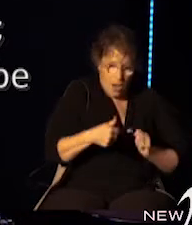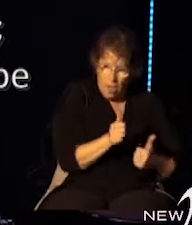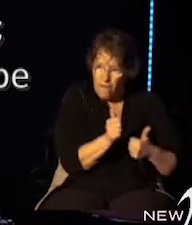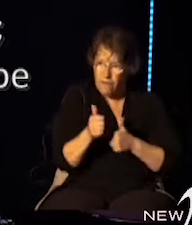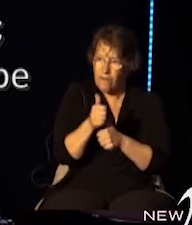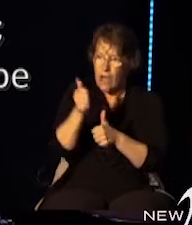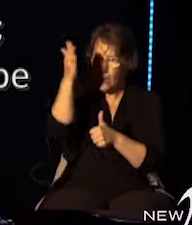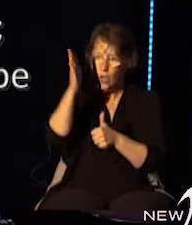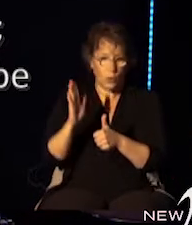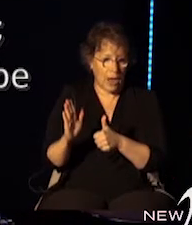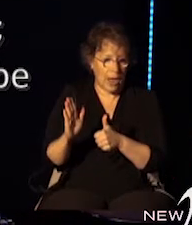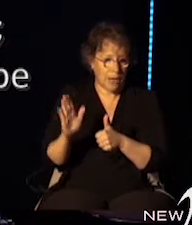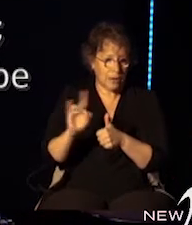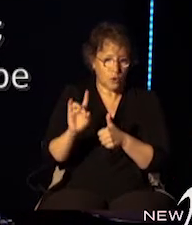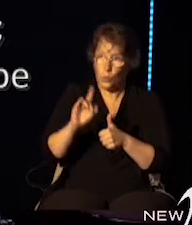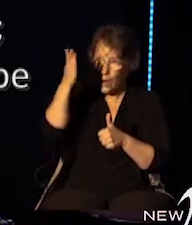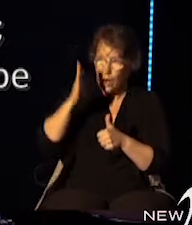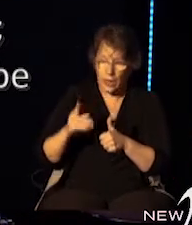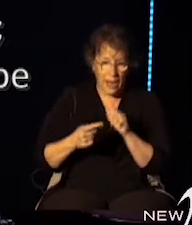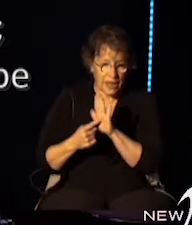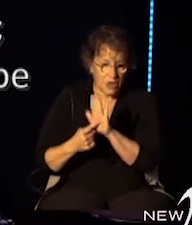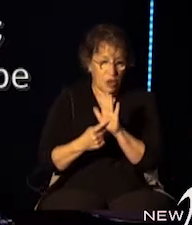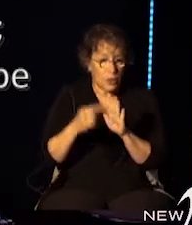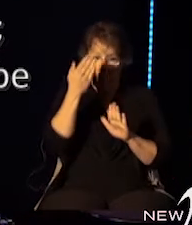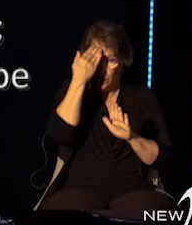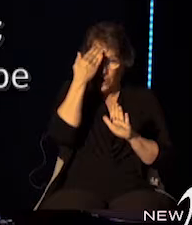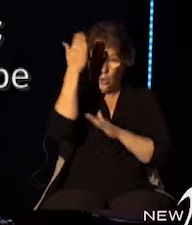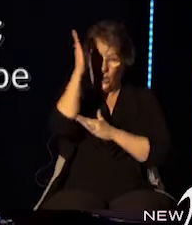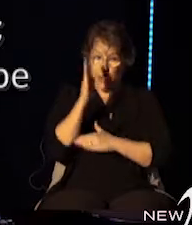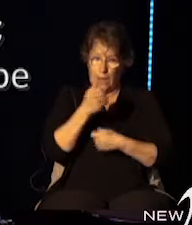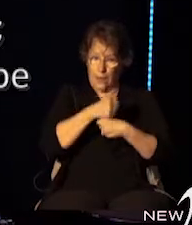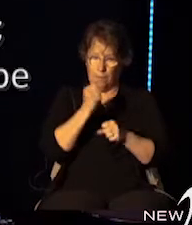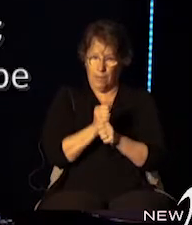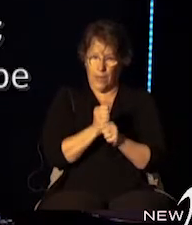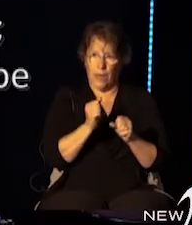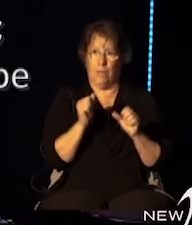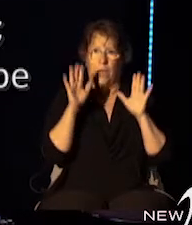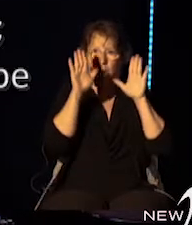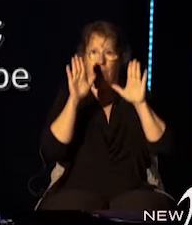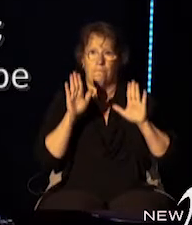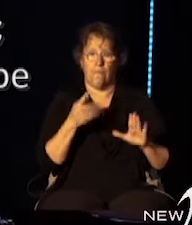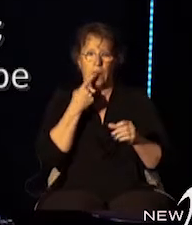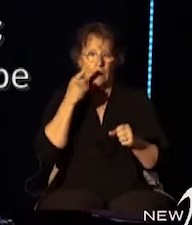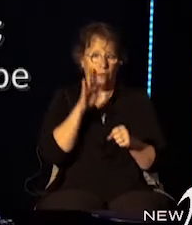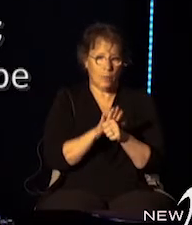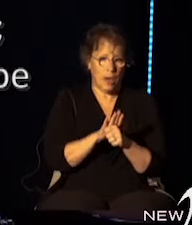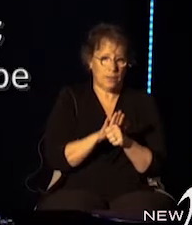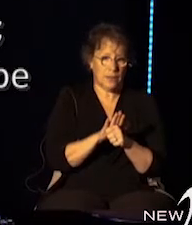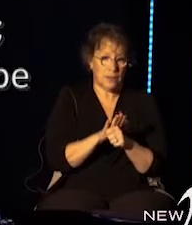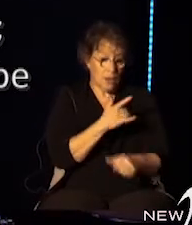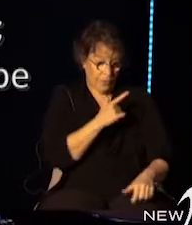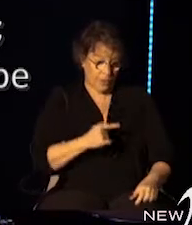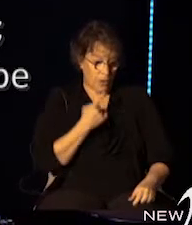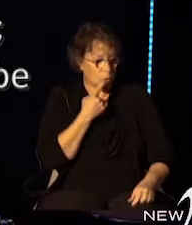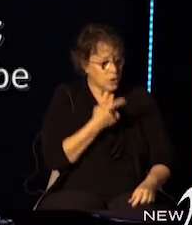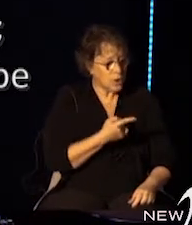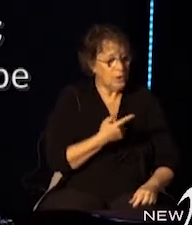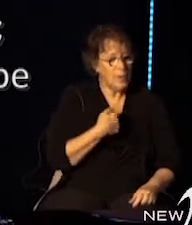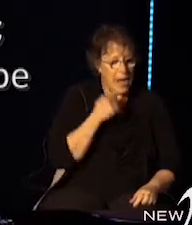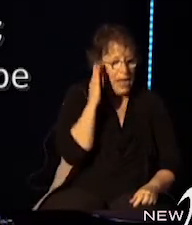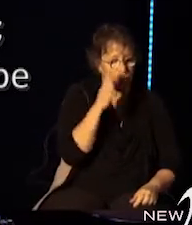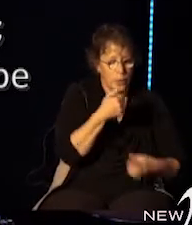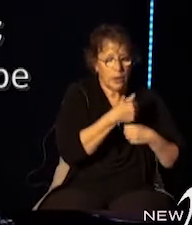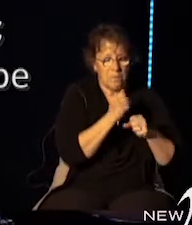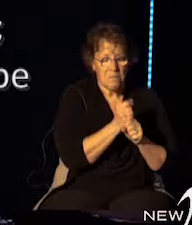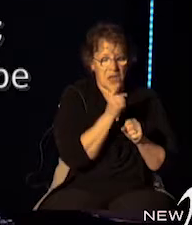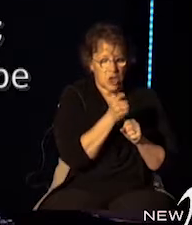knowing that God had made him this great promise. The Lord said, I will make you into a